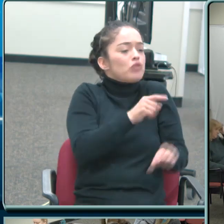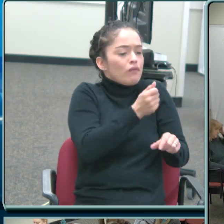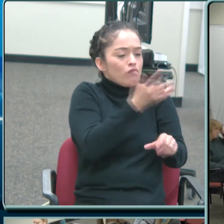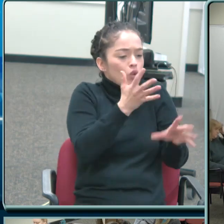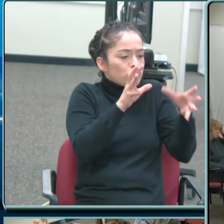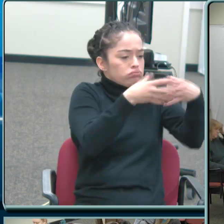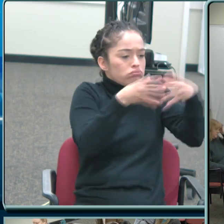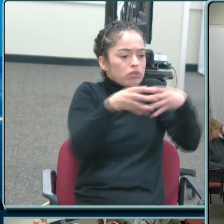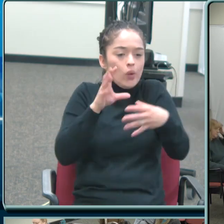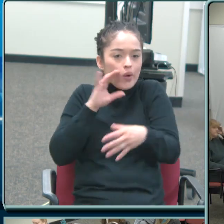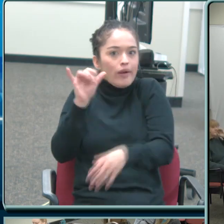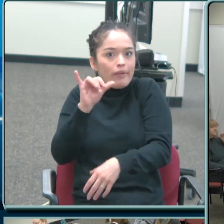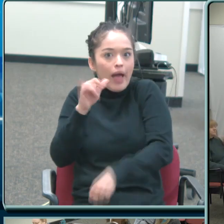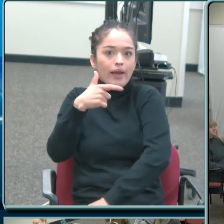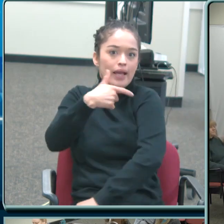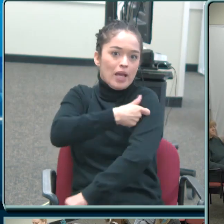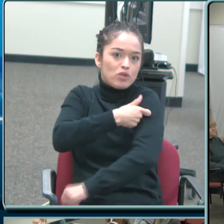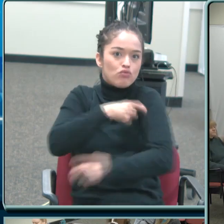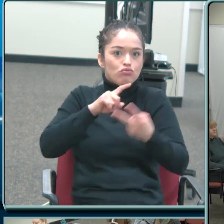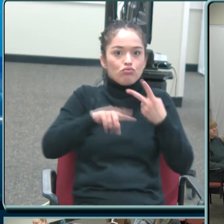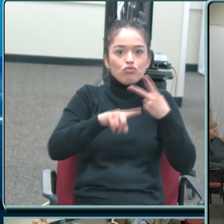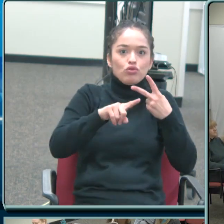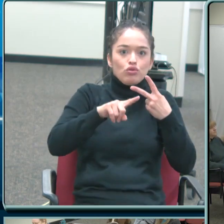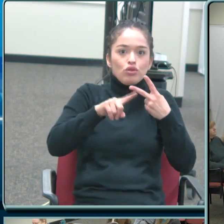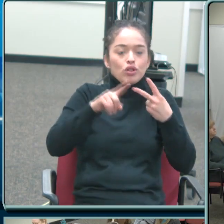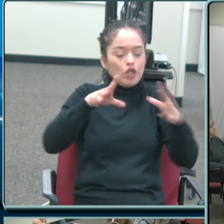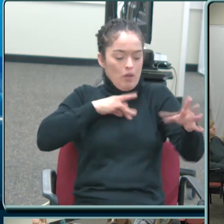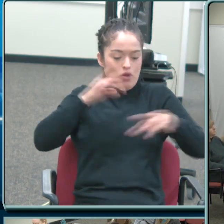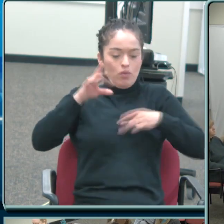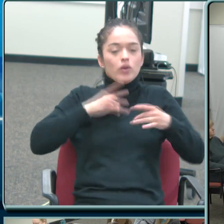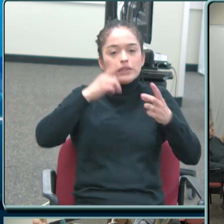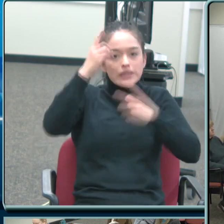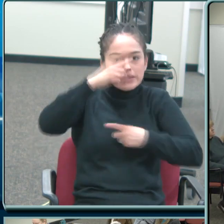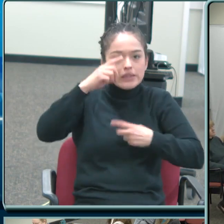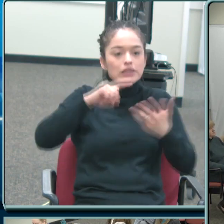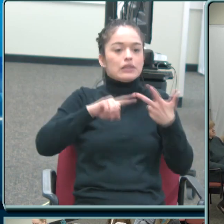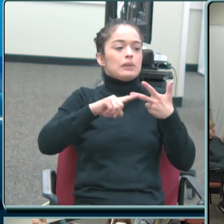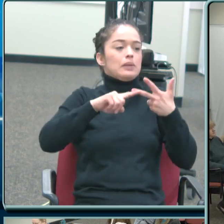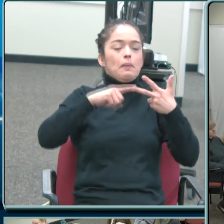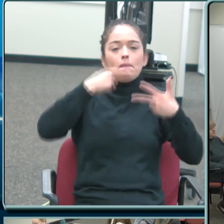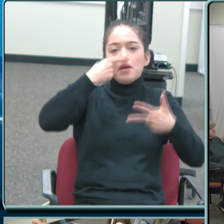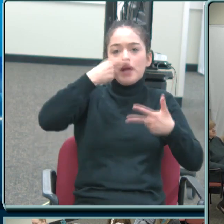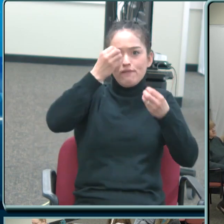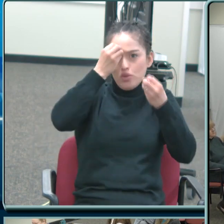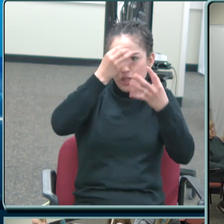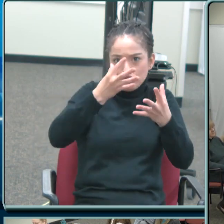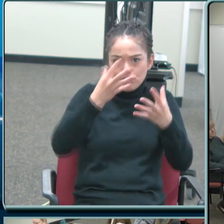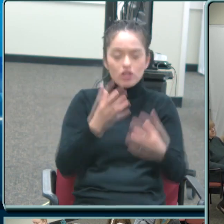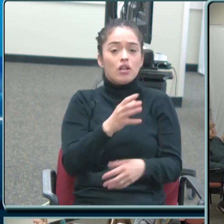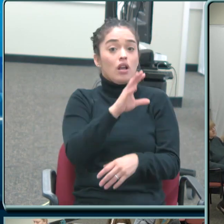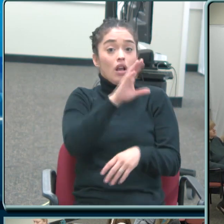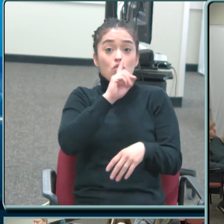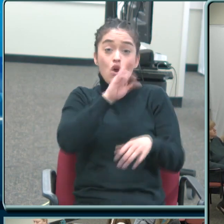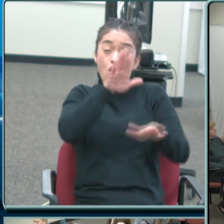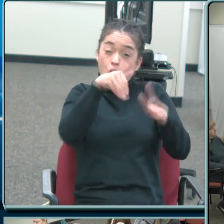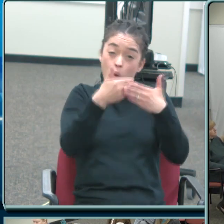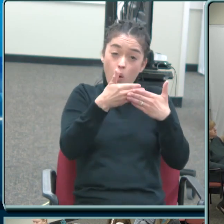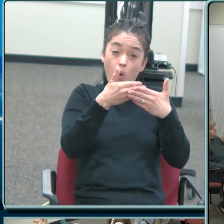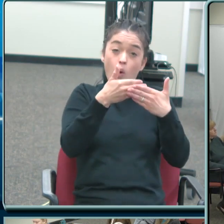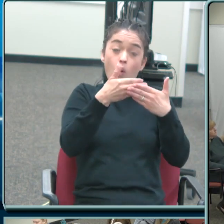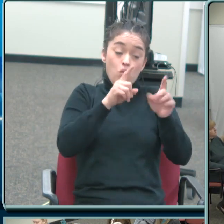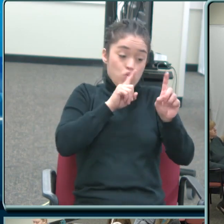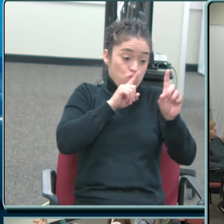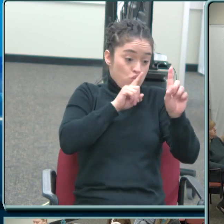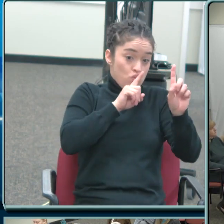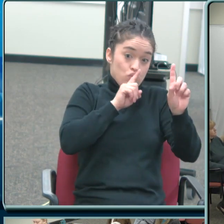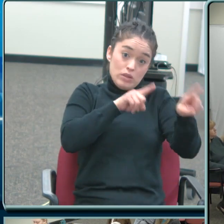are activated, like immunizations and communicable disease and public information. In all of these responses,